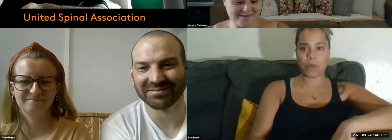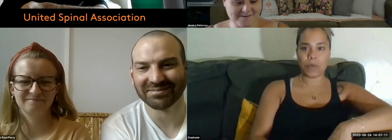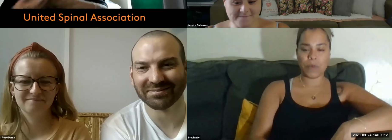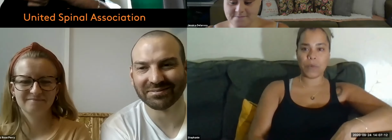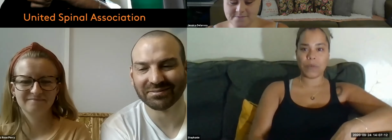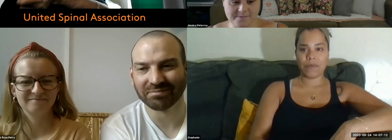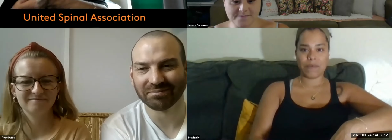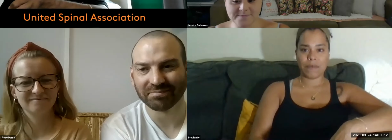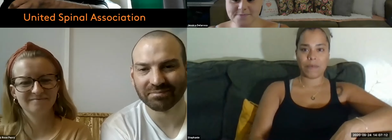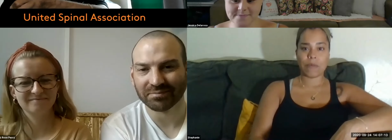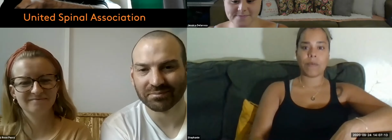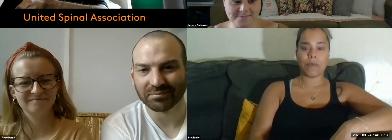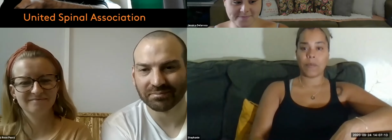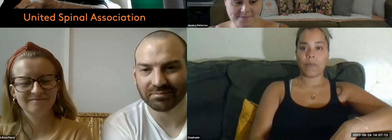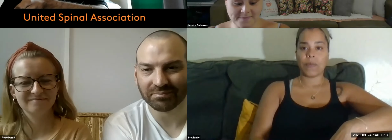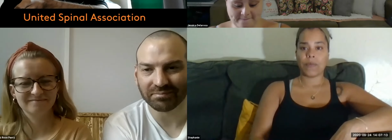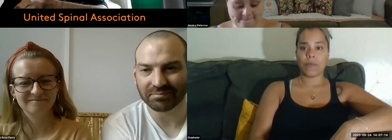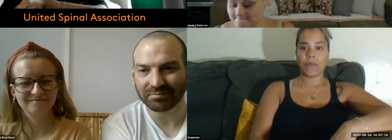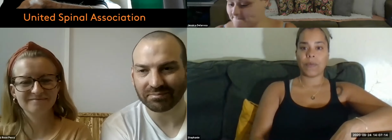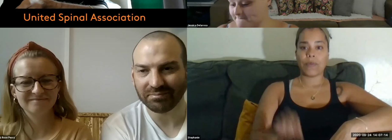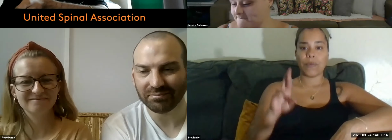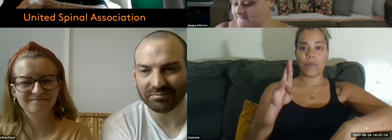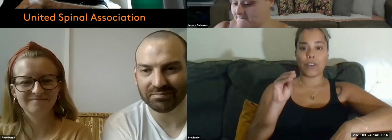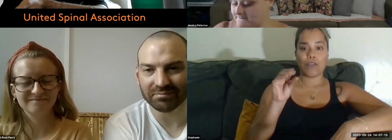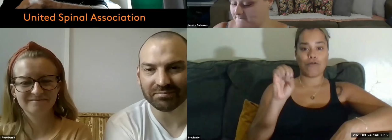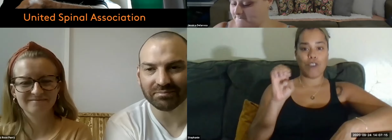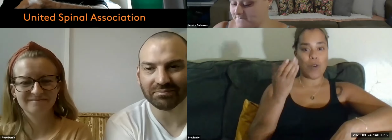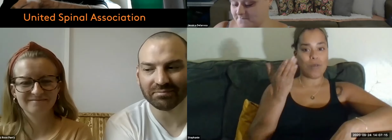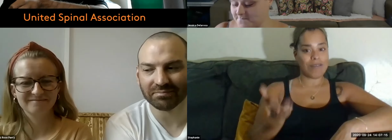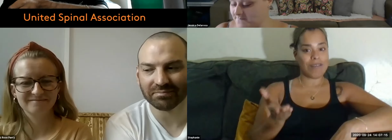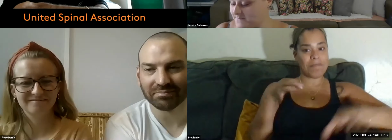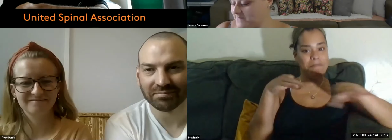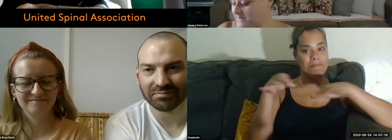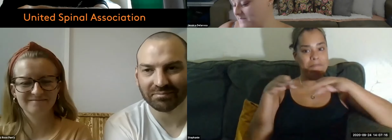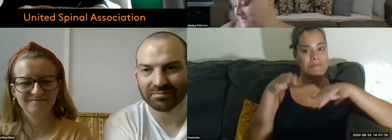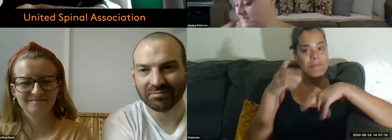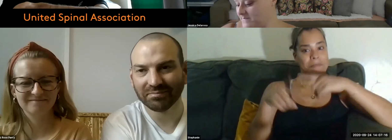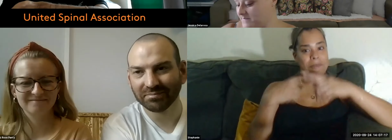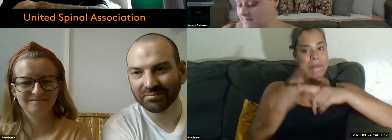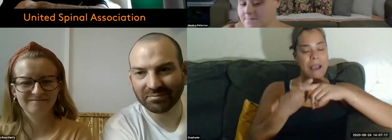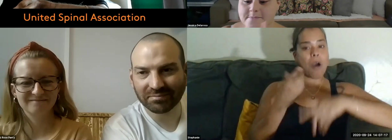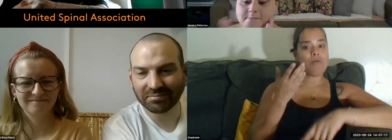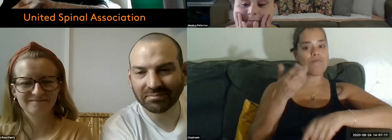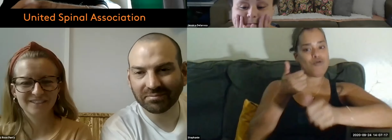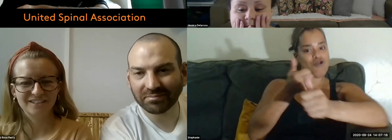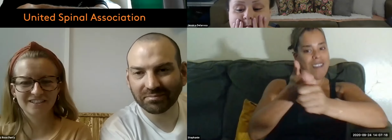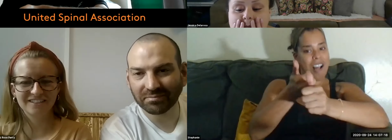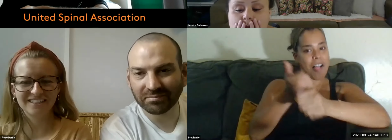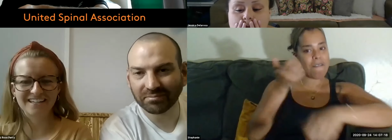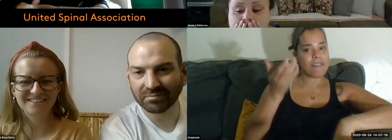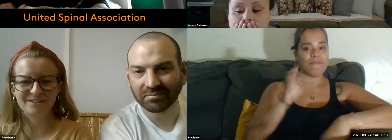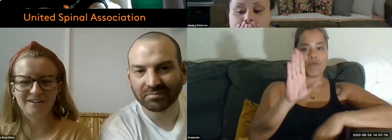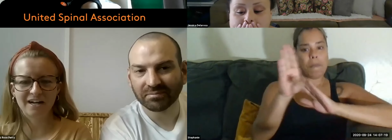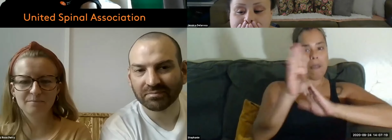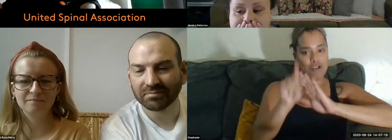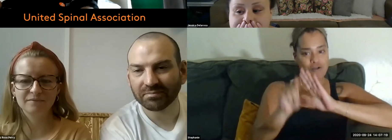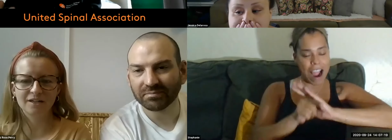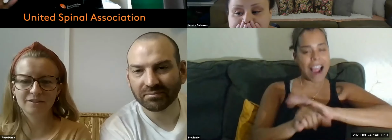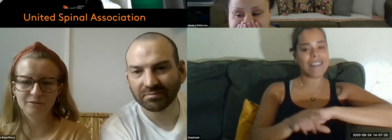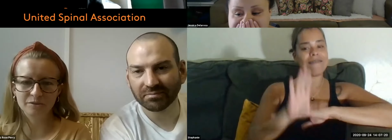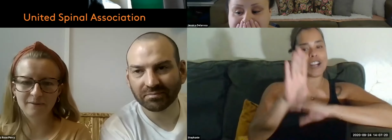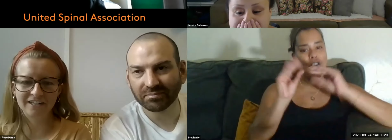Rose, let's start with you. Tell us about yourself, your background, and a little bit about your organization. Sure, yeah. So